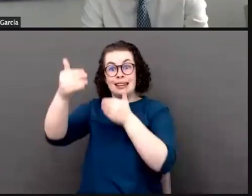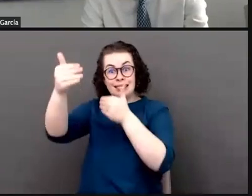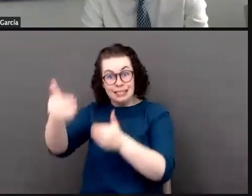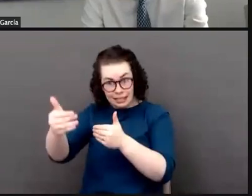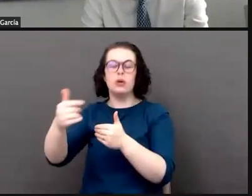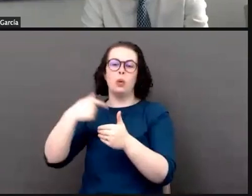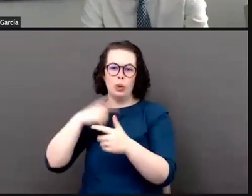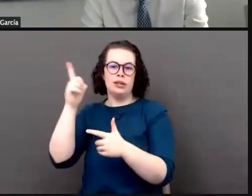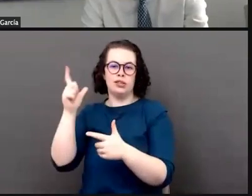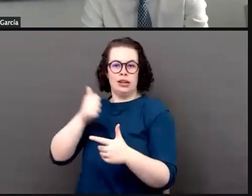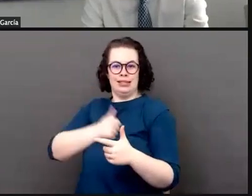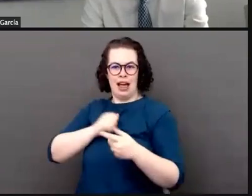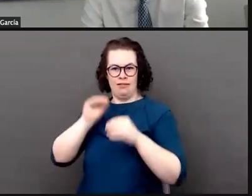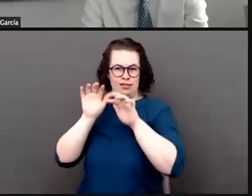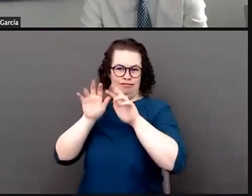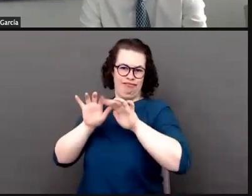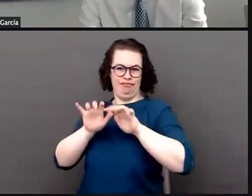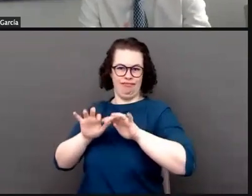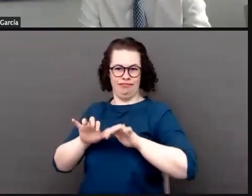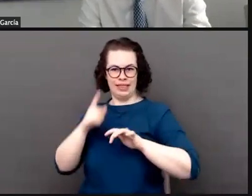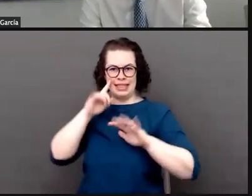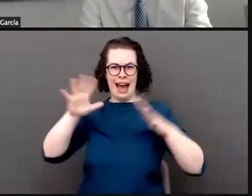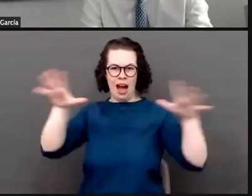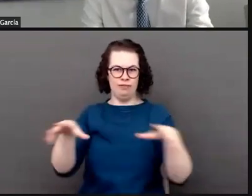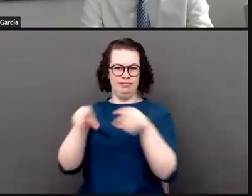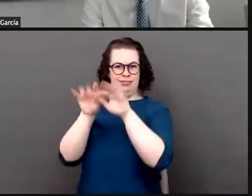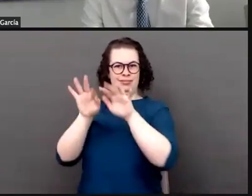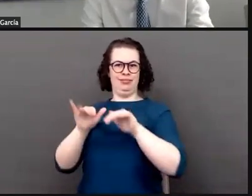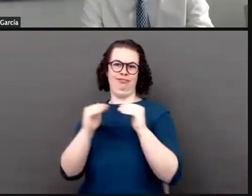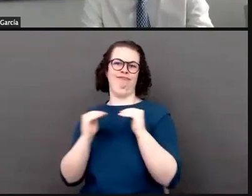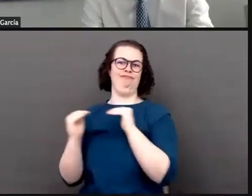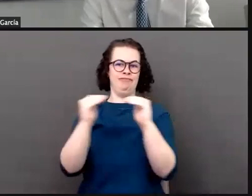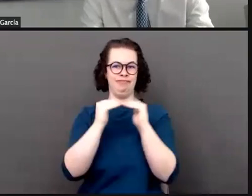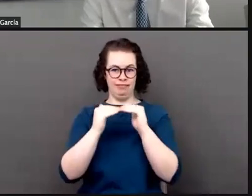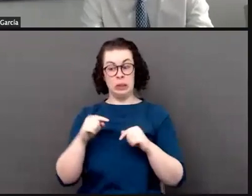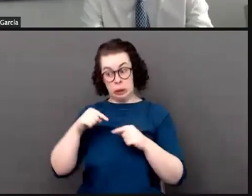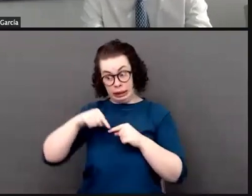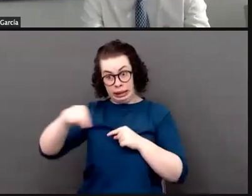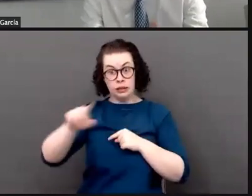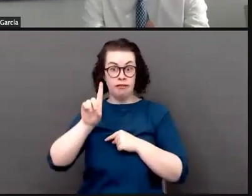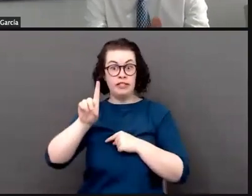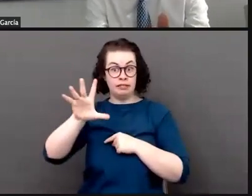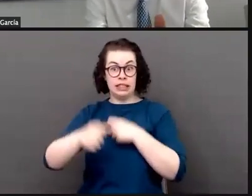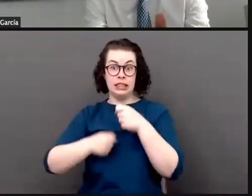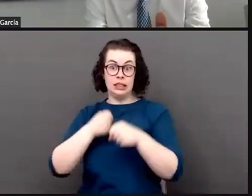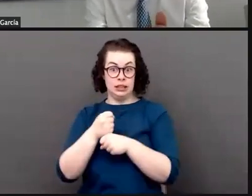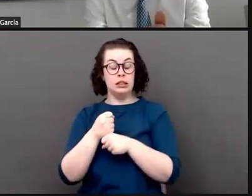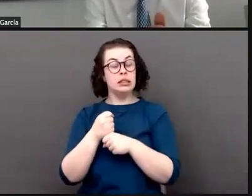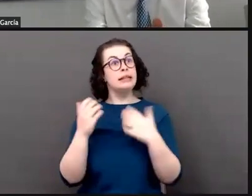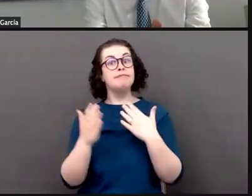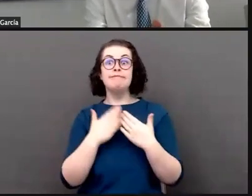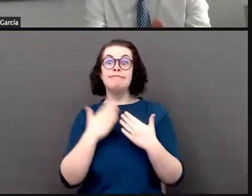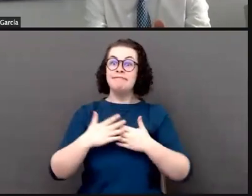working together, solving problems. It wasn't an easy path, an easy